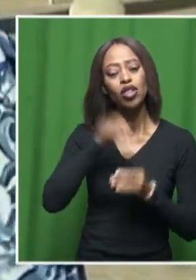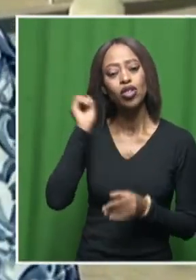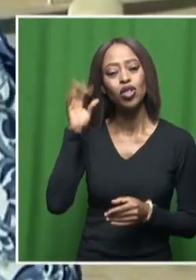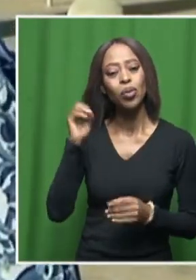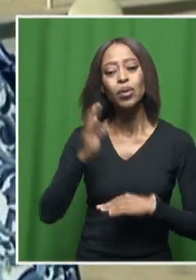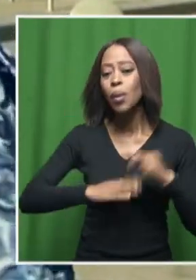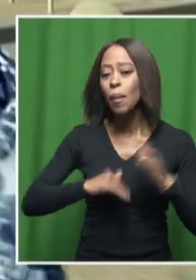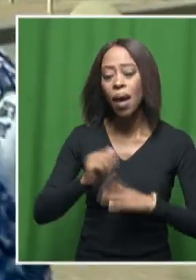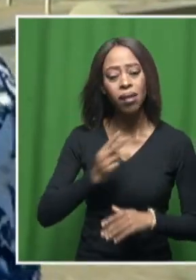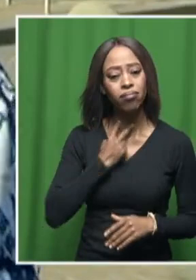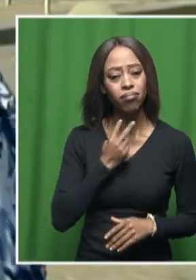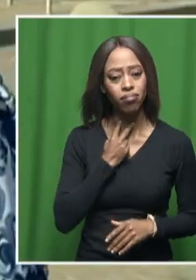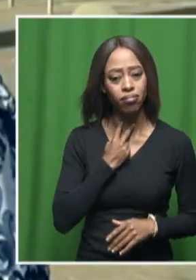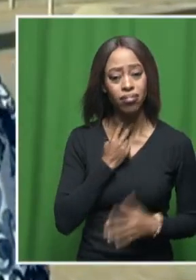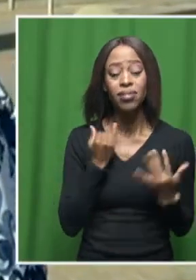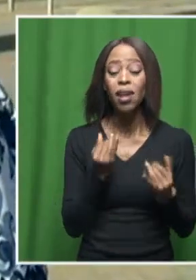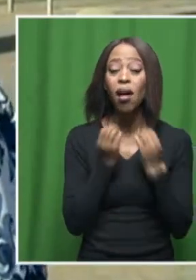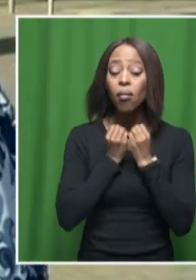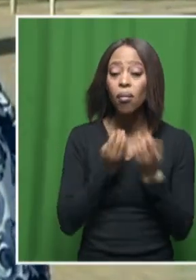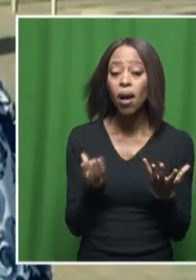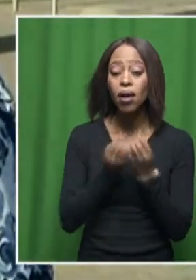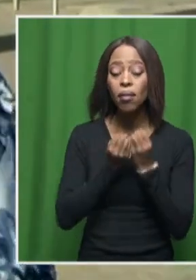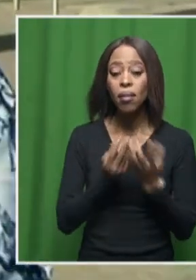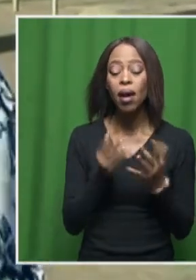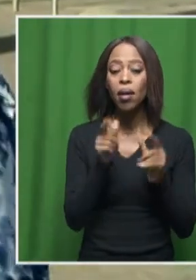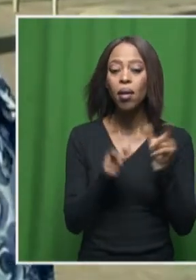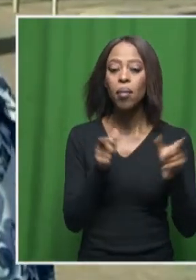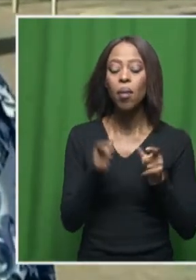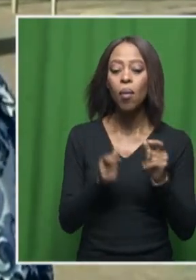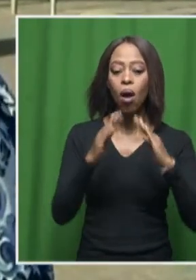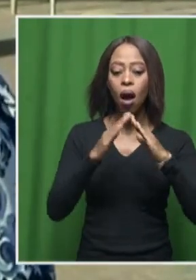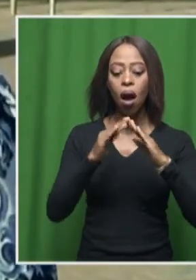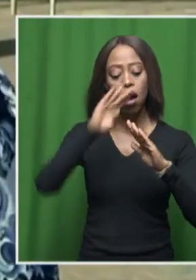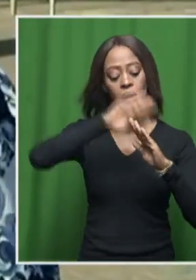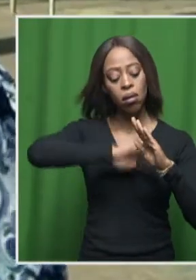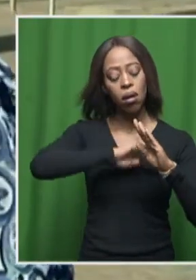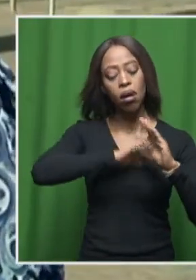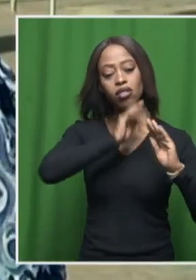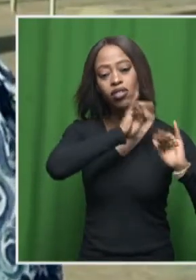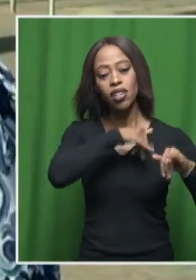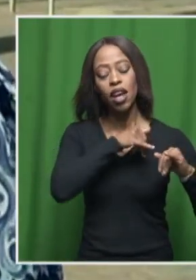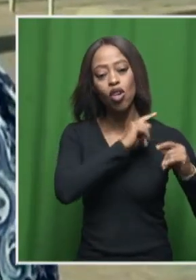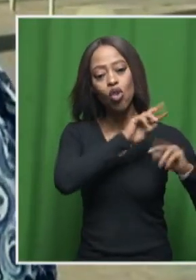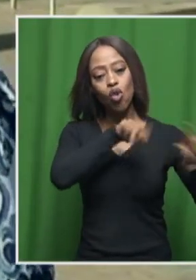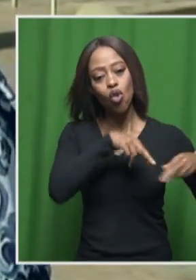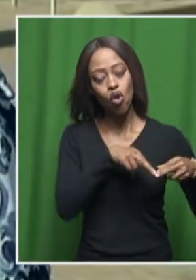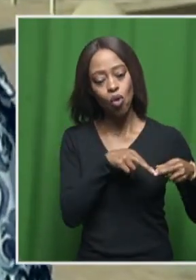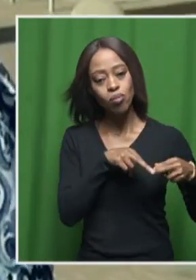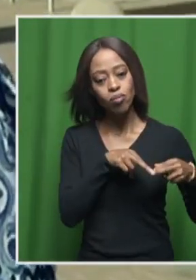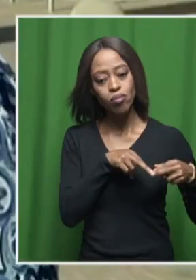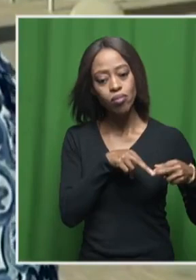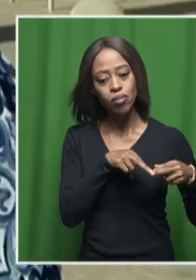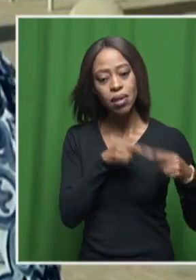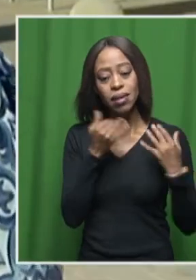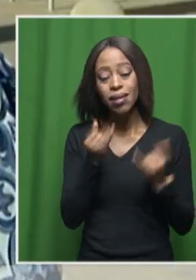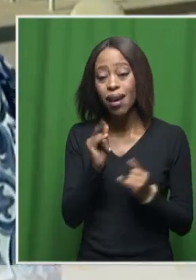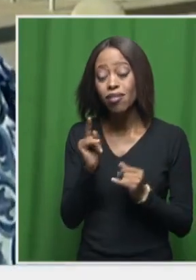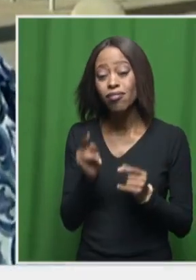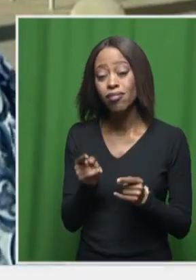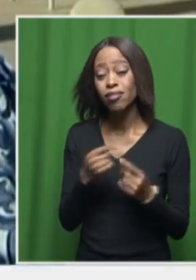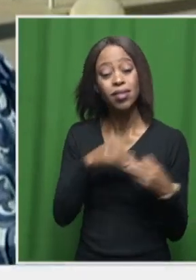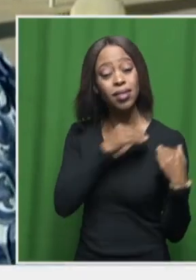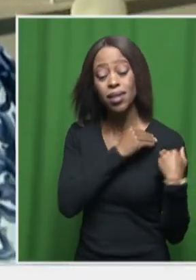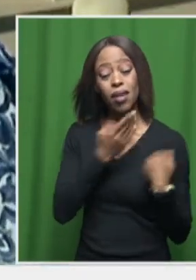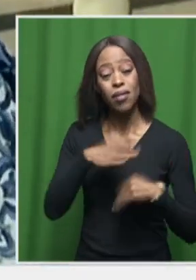build anything. And you have a lot of people who are in the backyards, staying in the backyard rooms, which now poses a threat